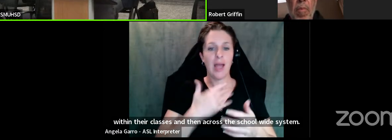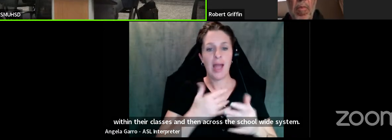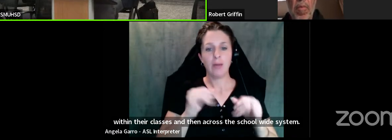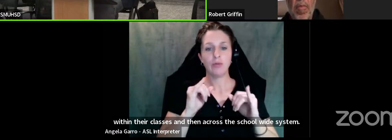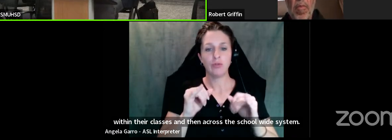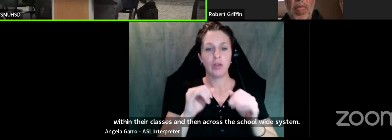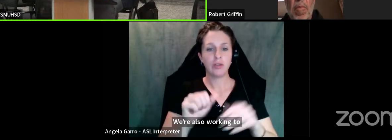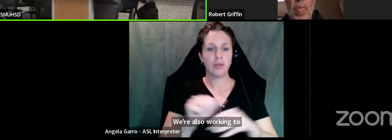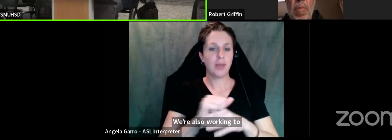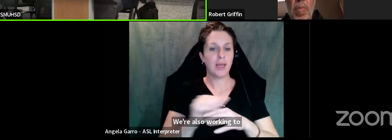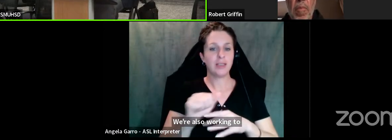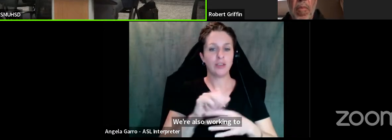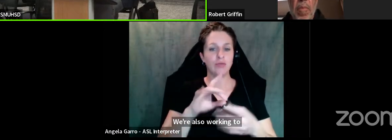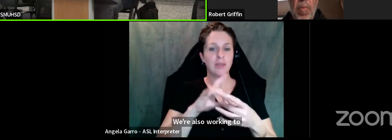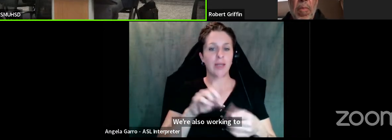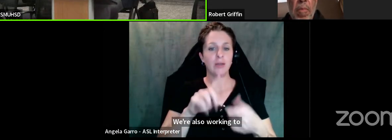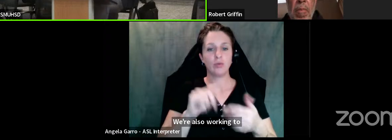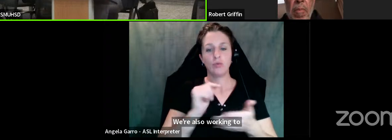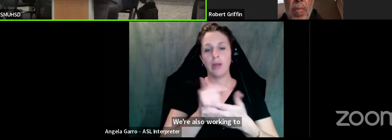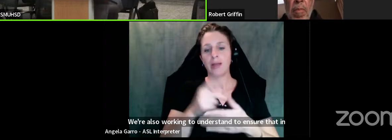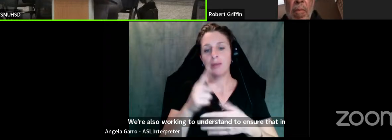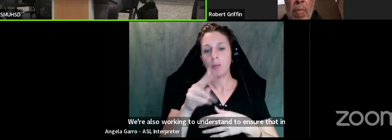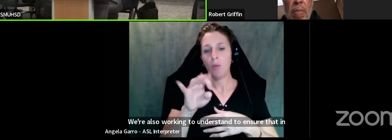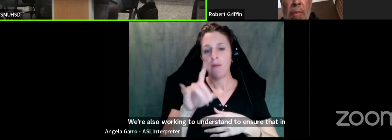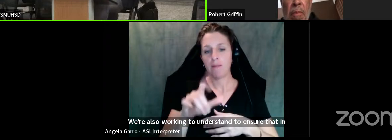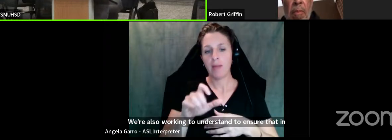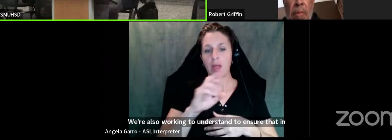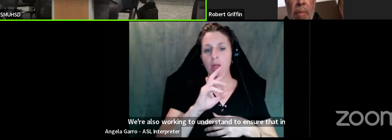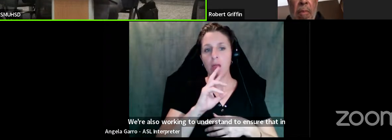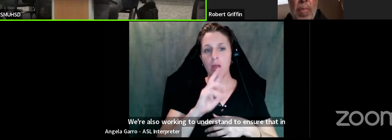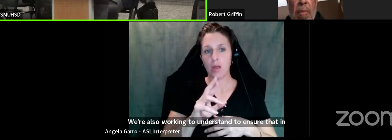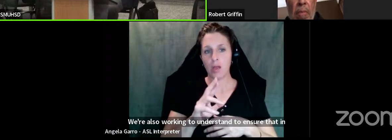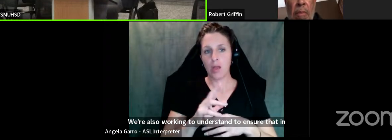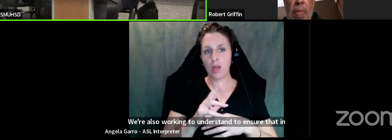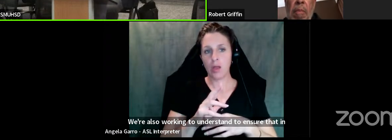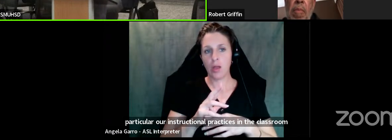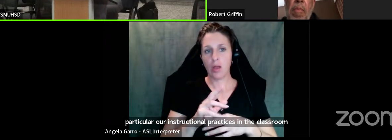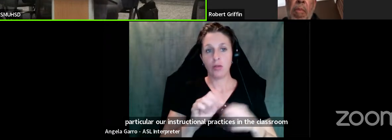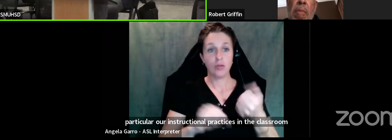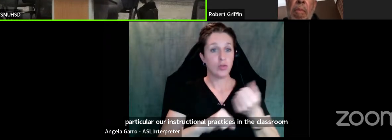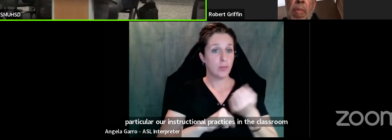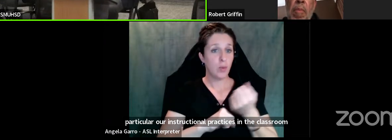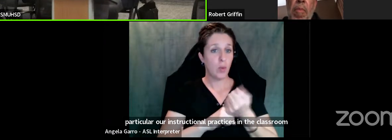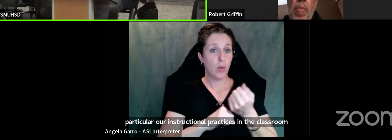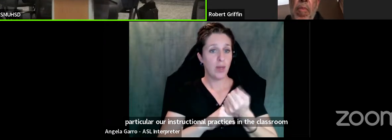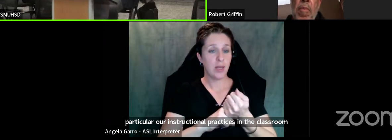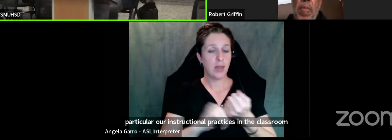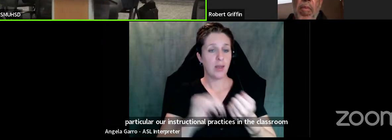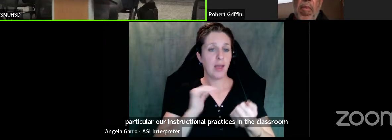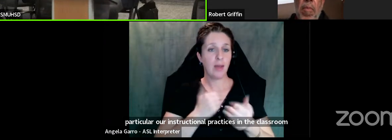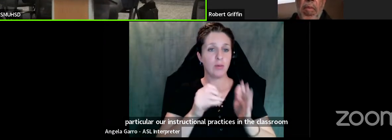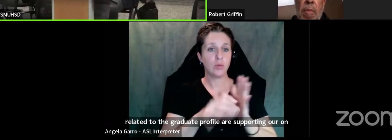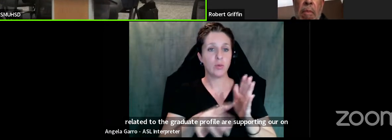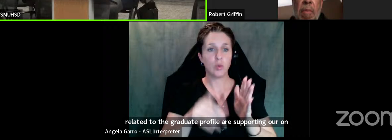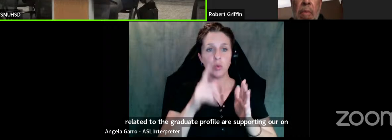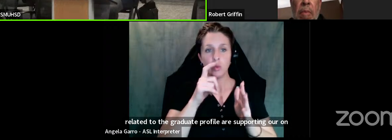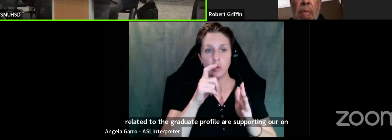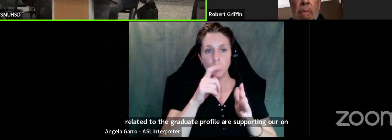in the classroom related to the graduate profile are supporting our students who are